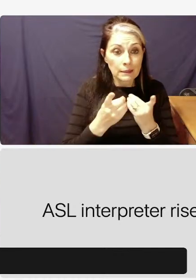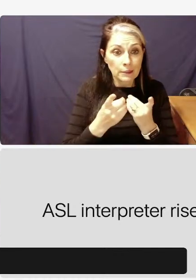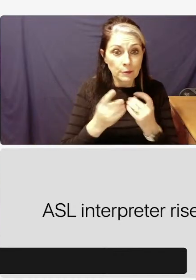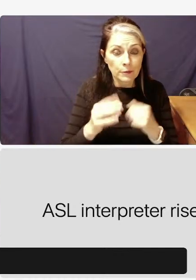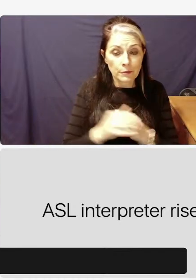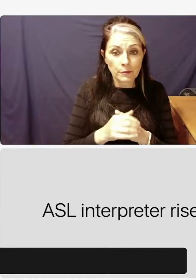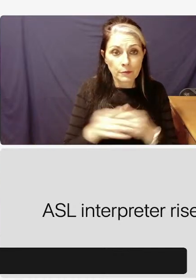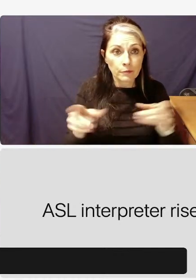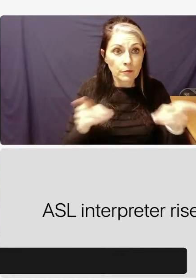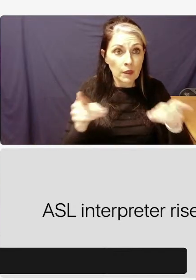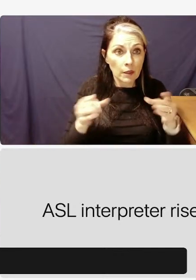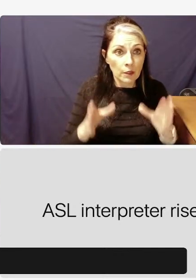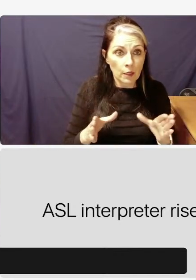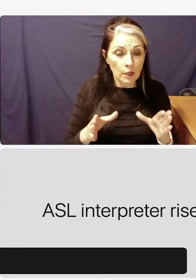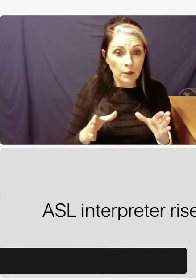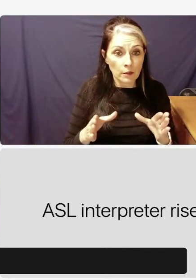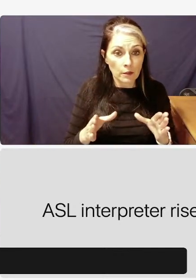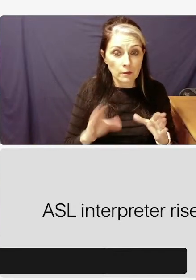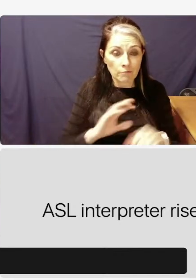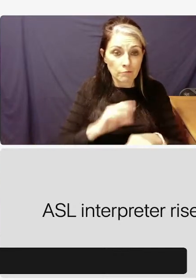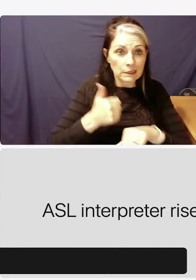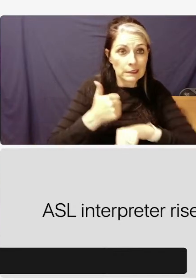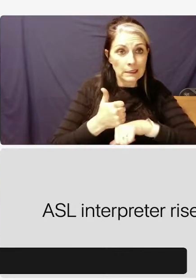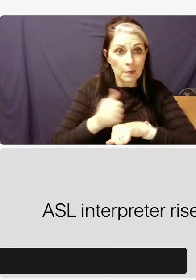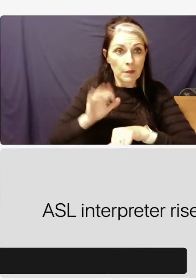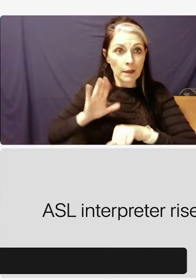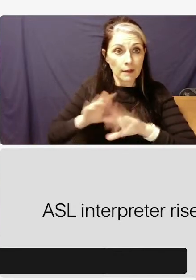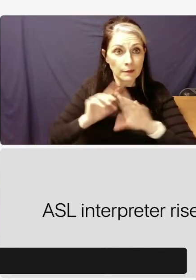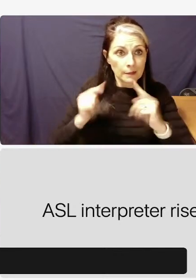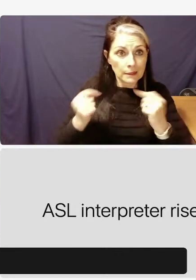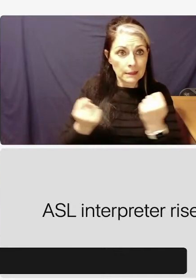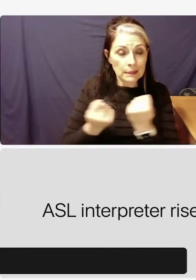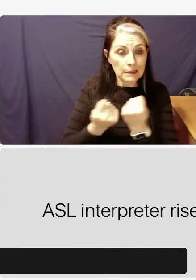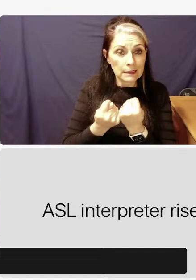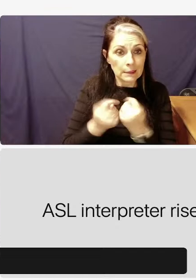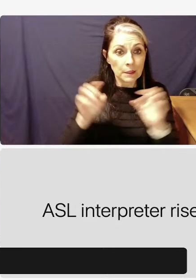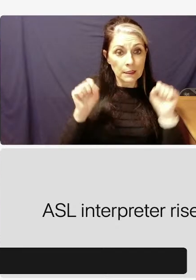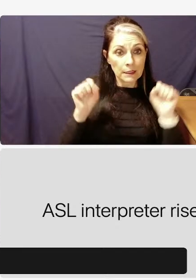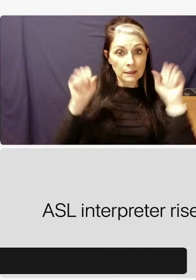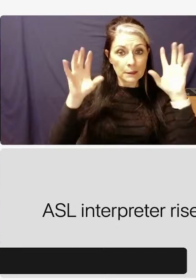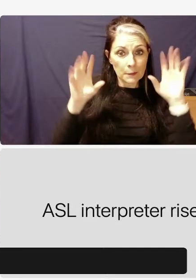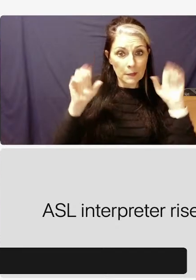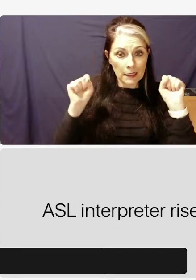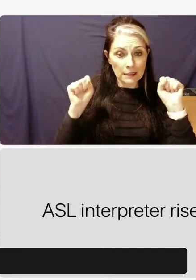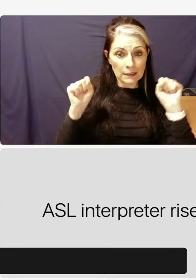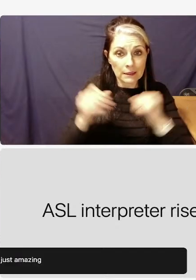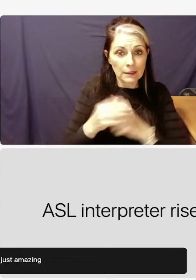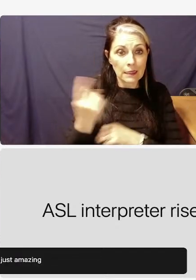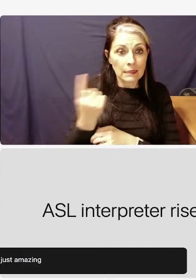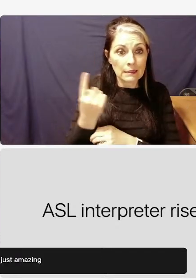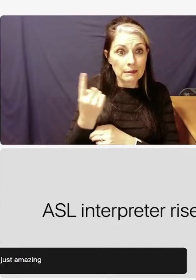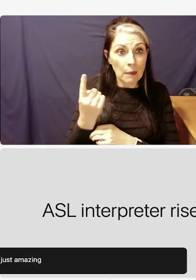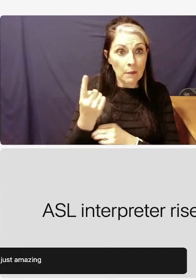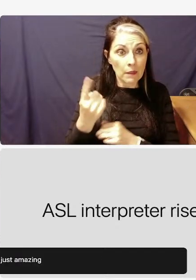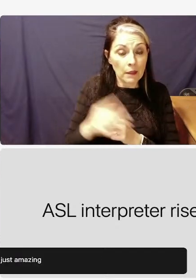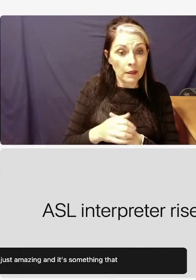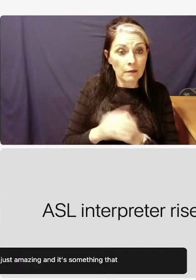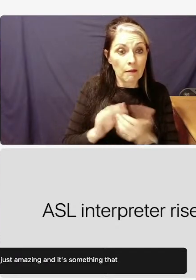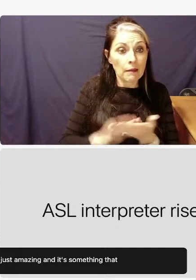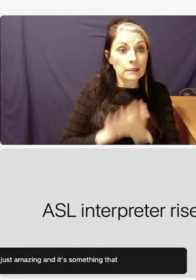director uh puts this together with this team uh it's just amazing and it's something that has